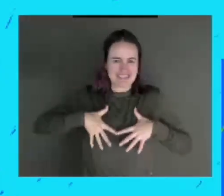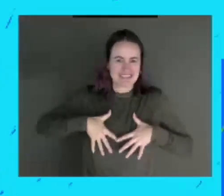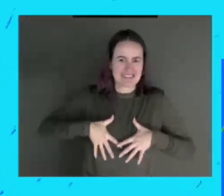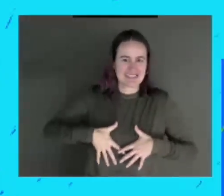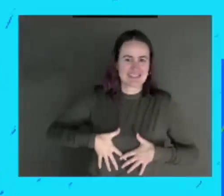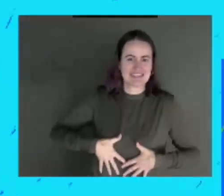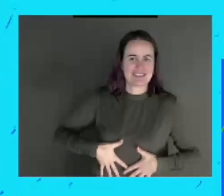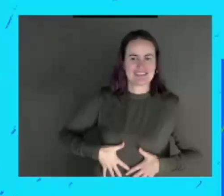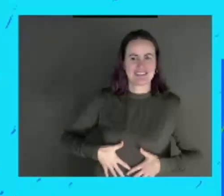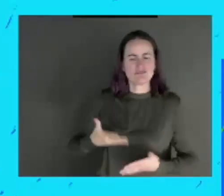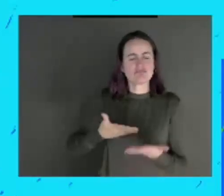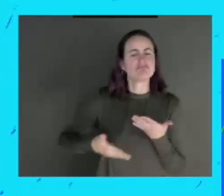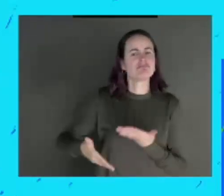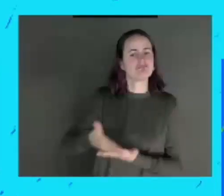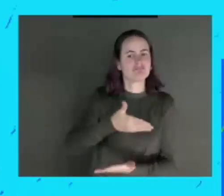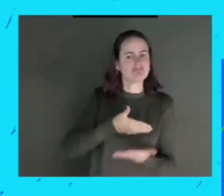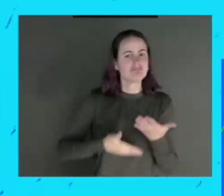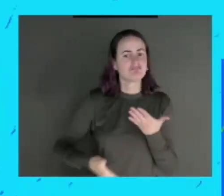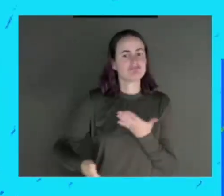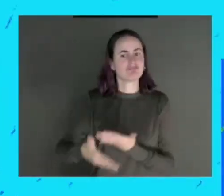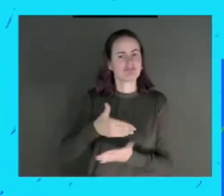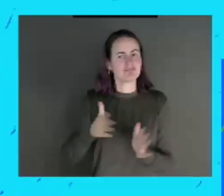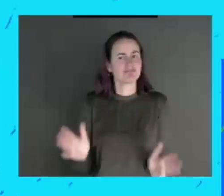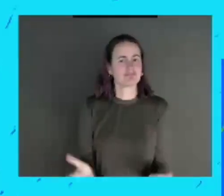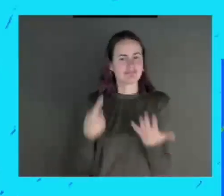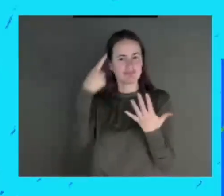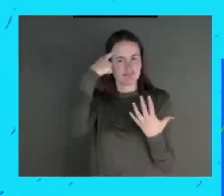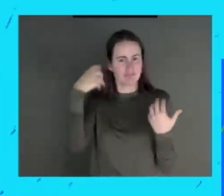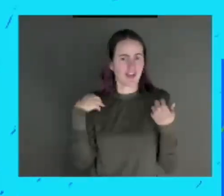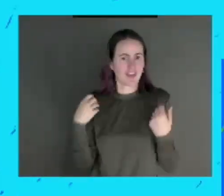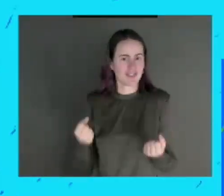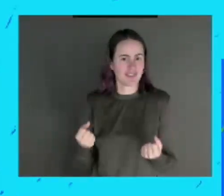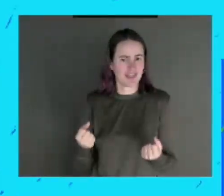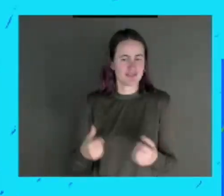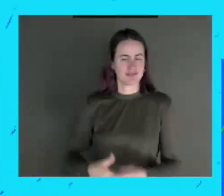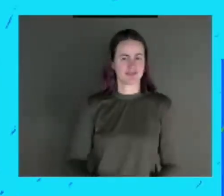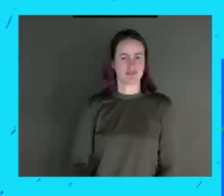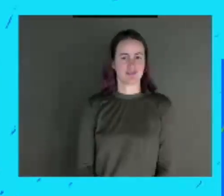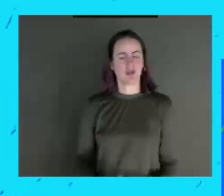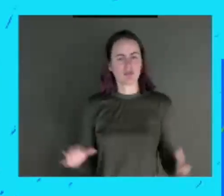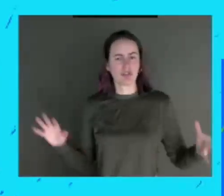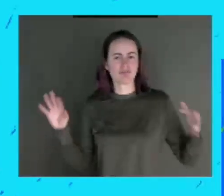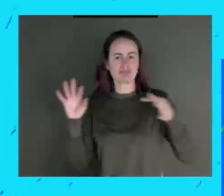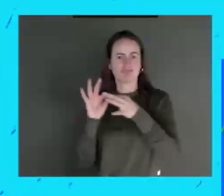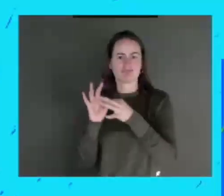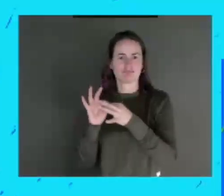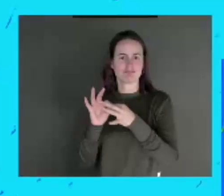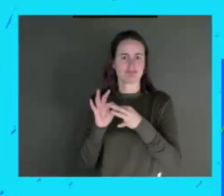to each other, let's encourage mental health. Let us join our forces and put end to suicides.